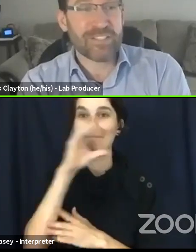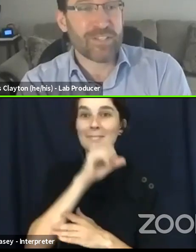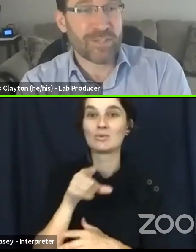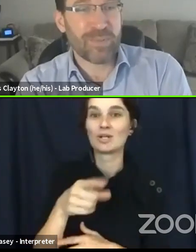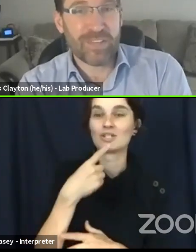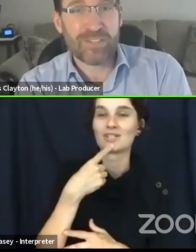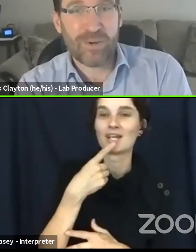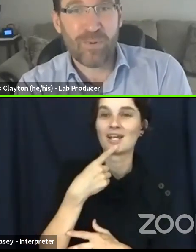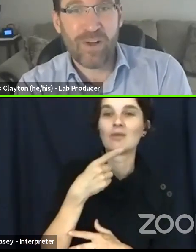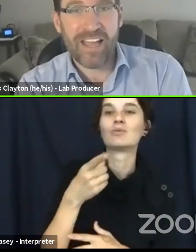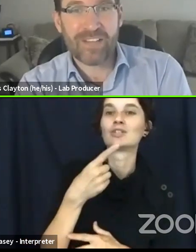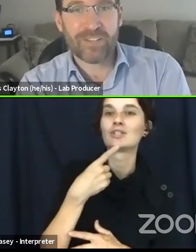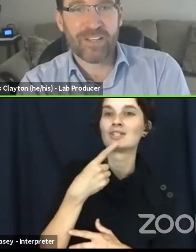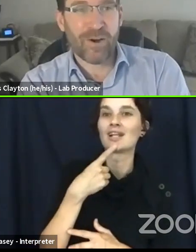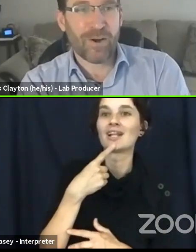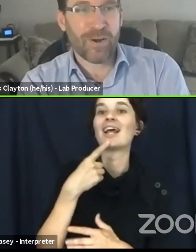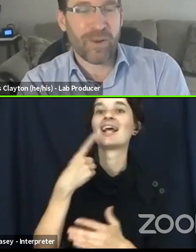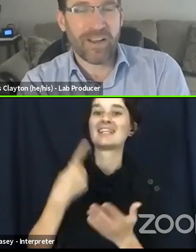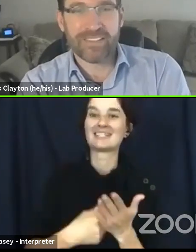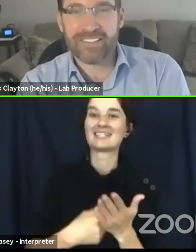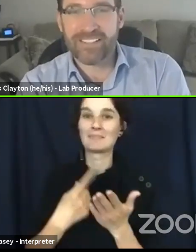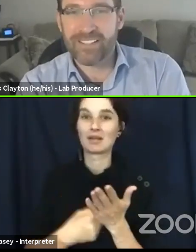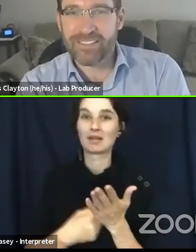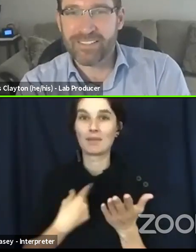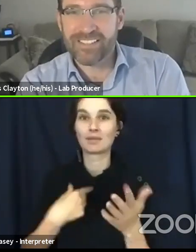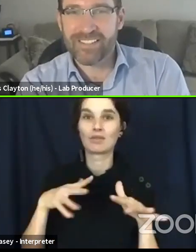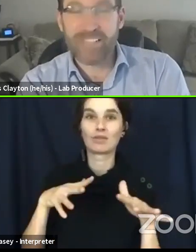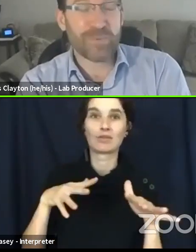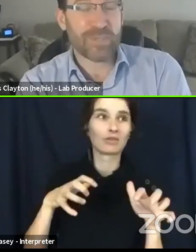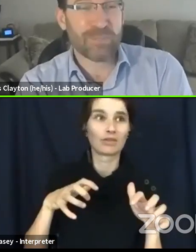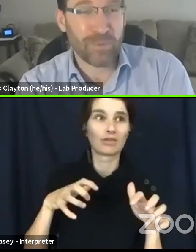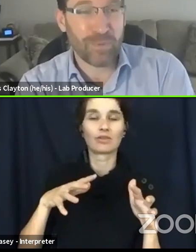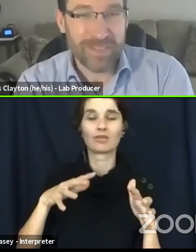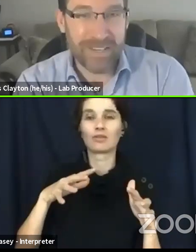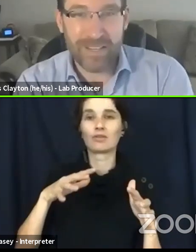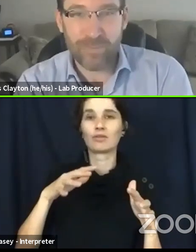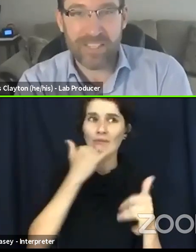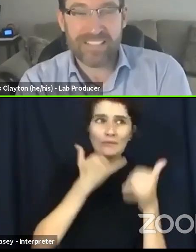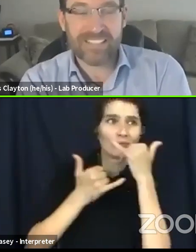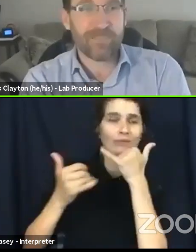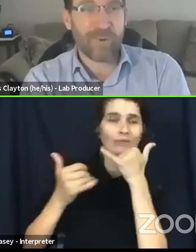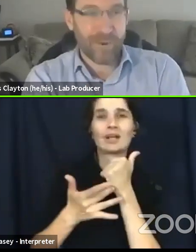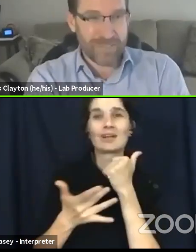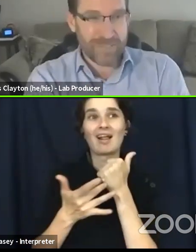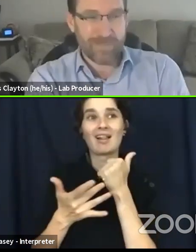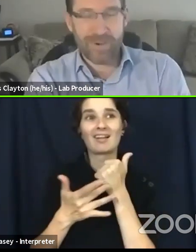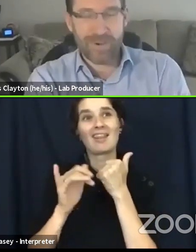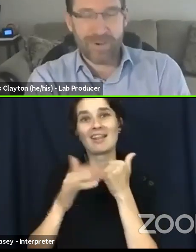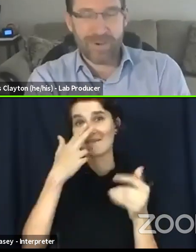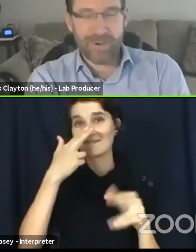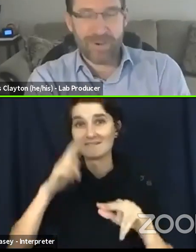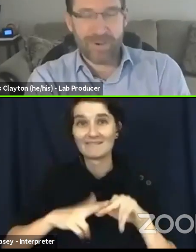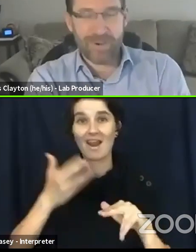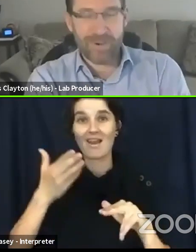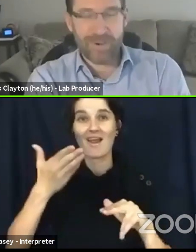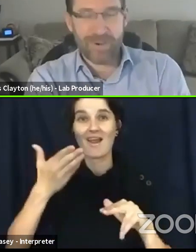the glitches and when things go wrong actually are a great thing to explore and a really exciting part of the experience.